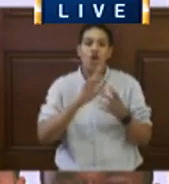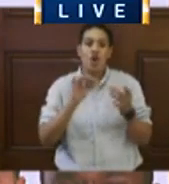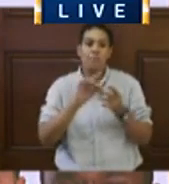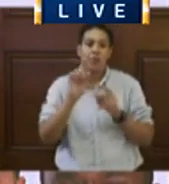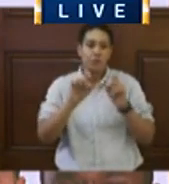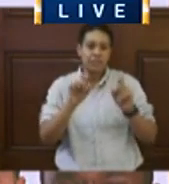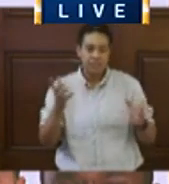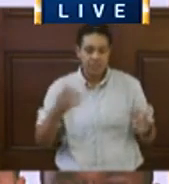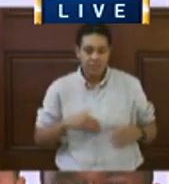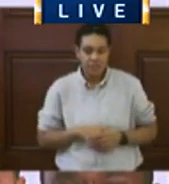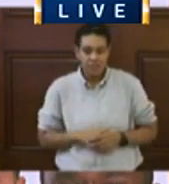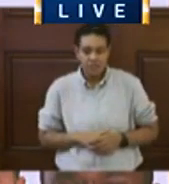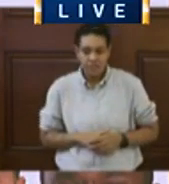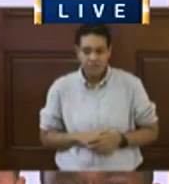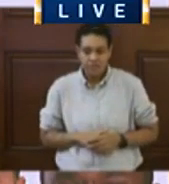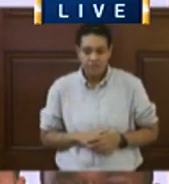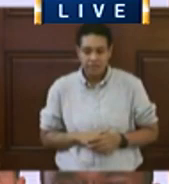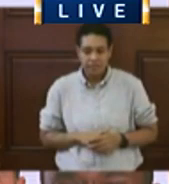please.